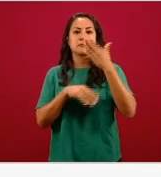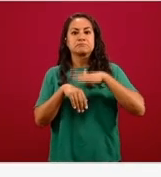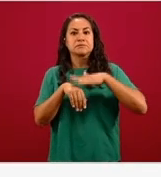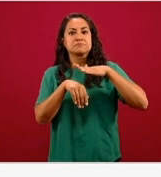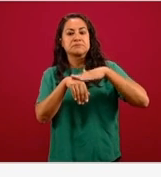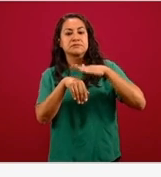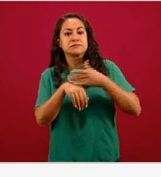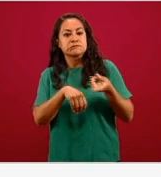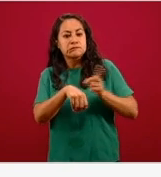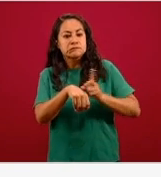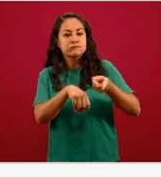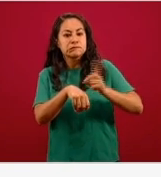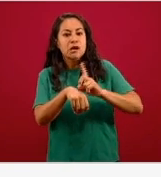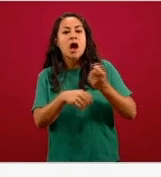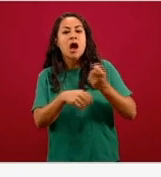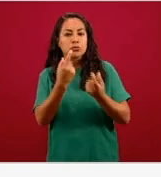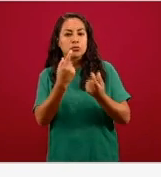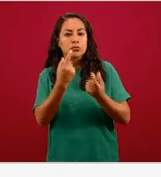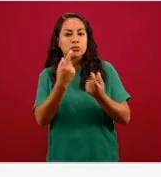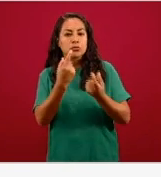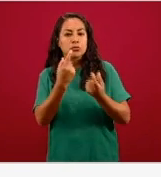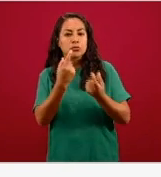the date of the